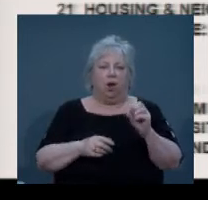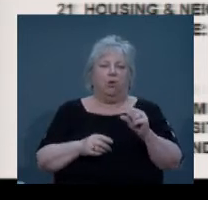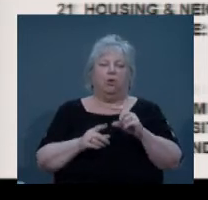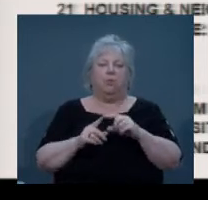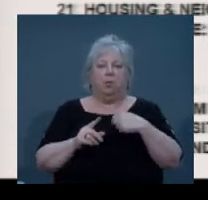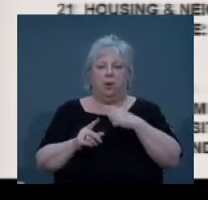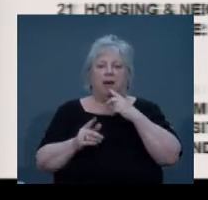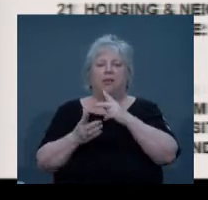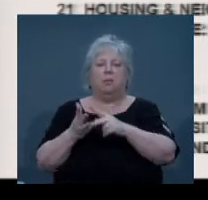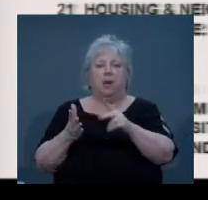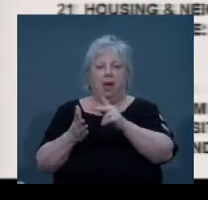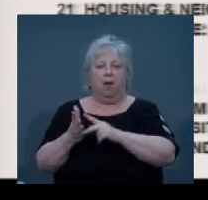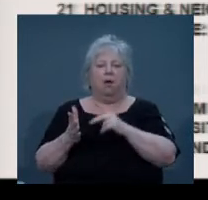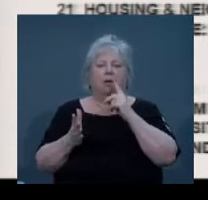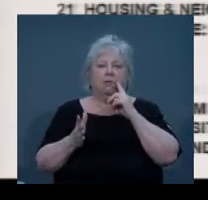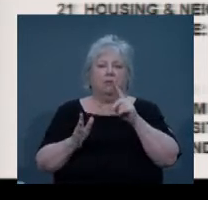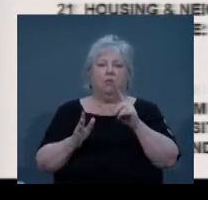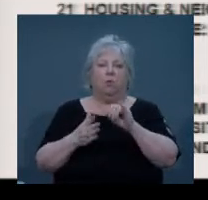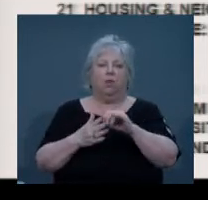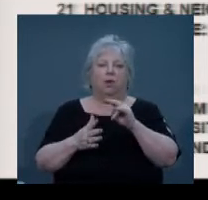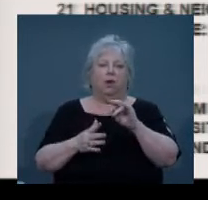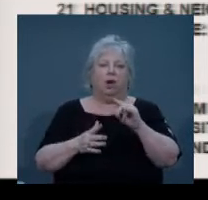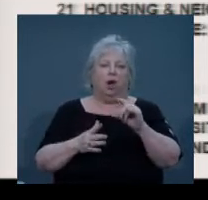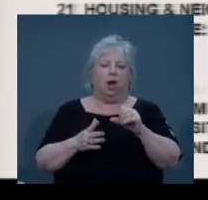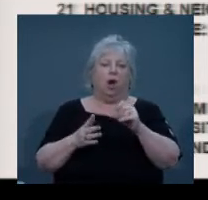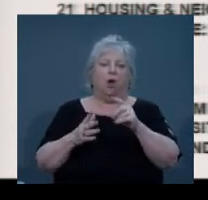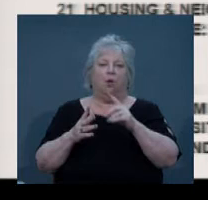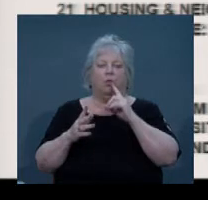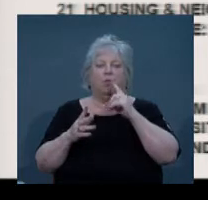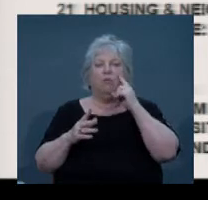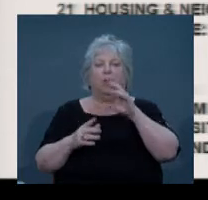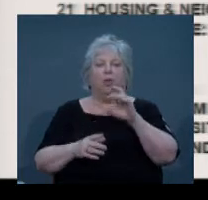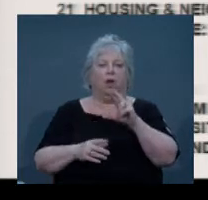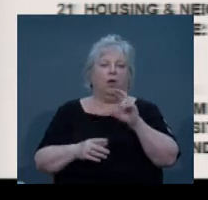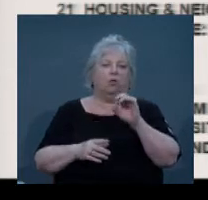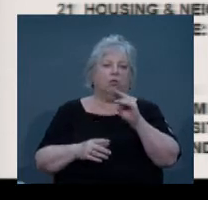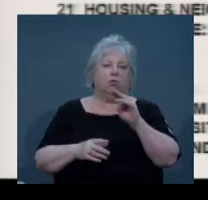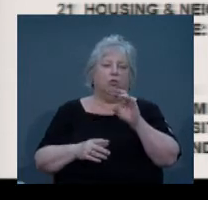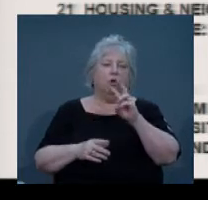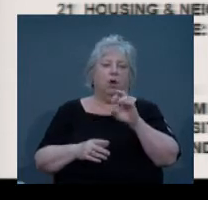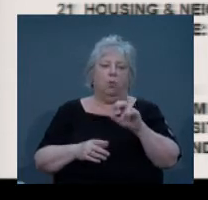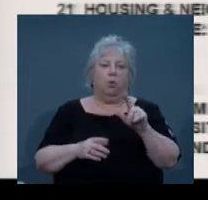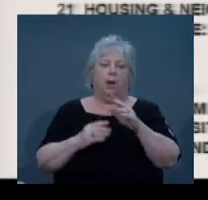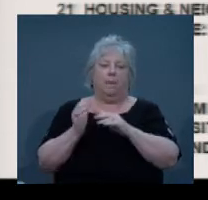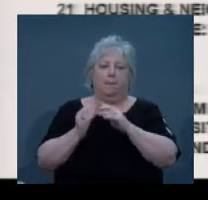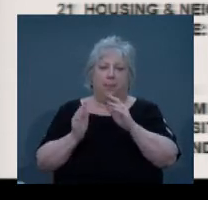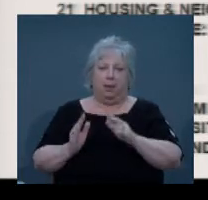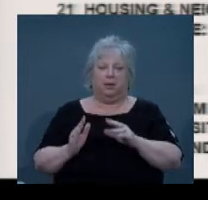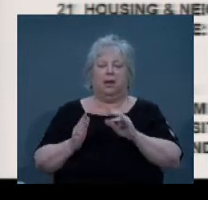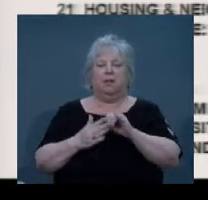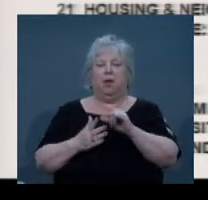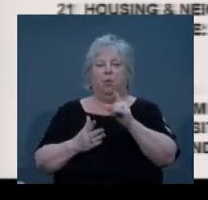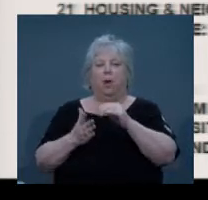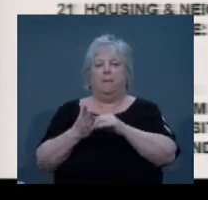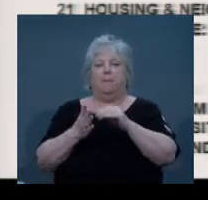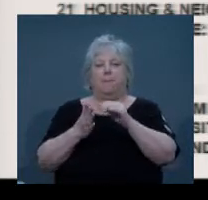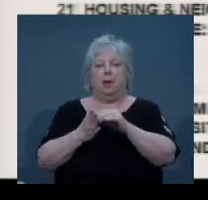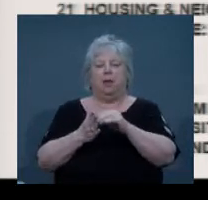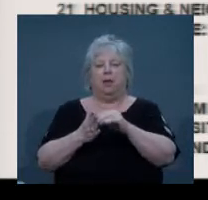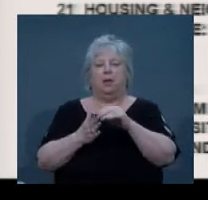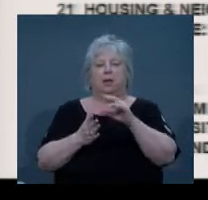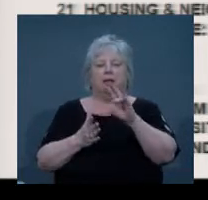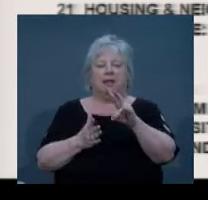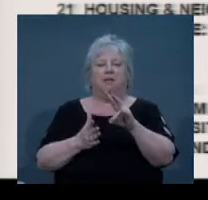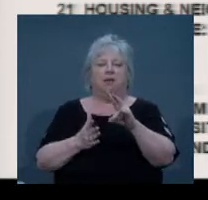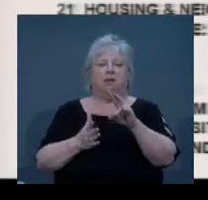that payoff of the note taken out for the Cromwell building for LRCVB. That $1.7 million